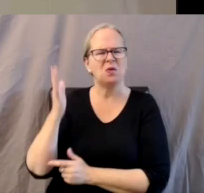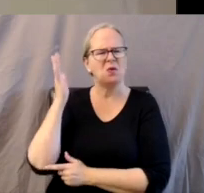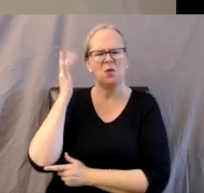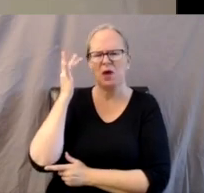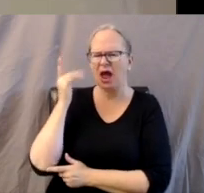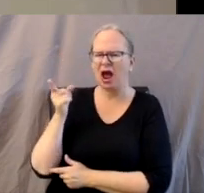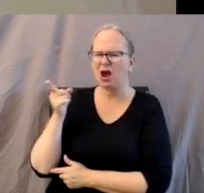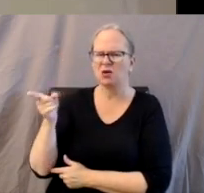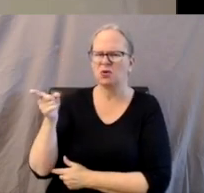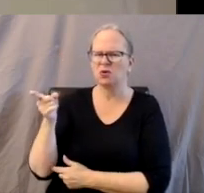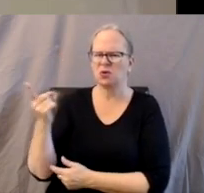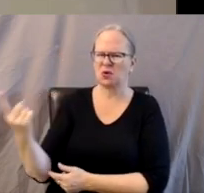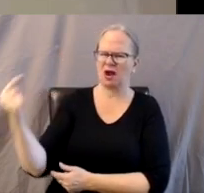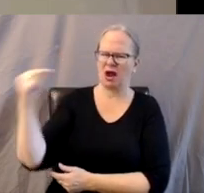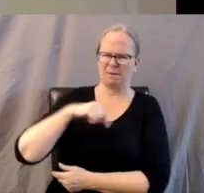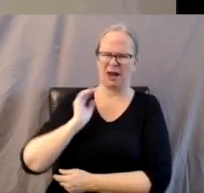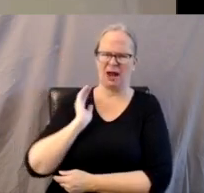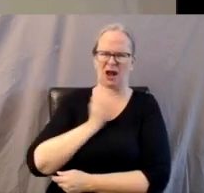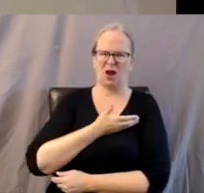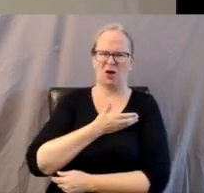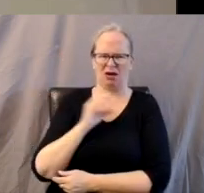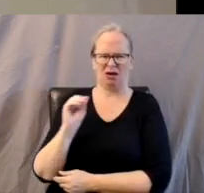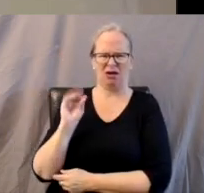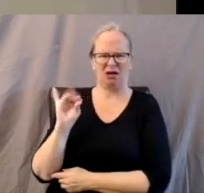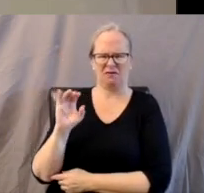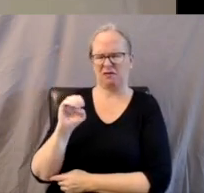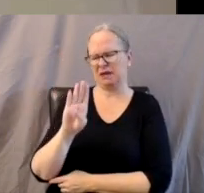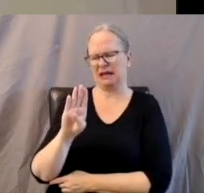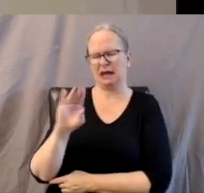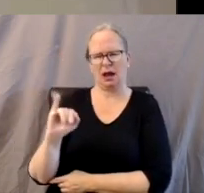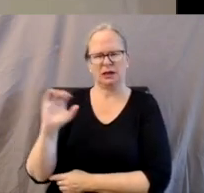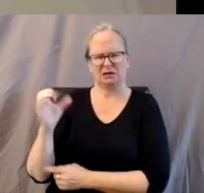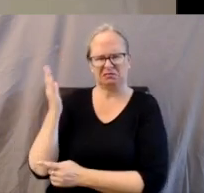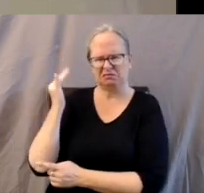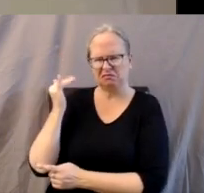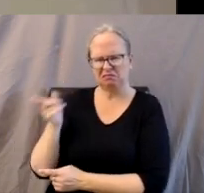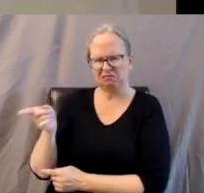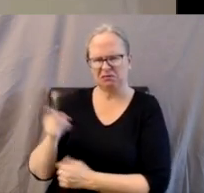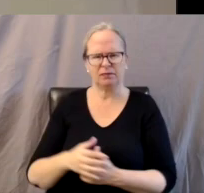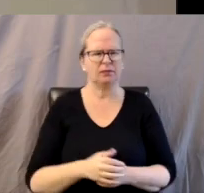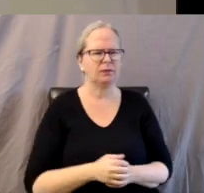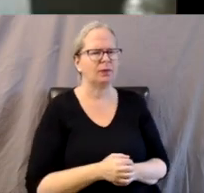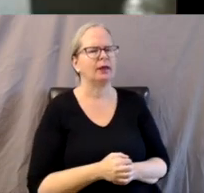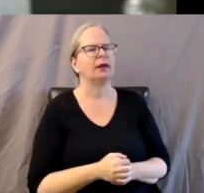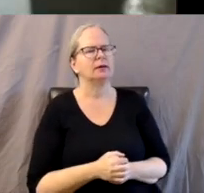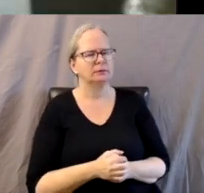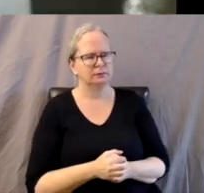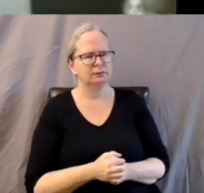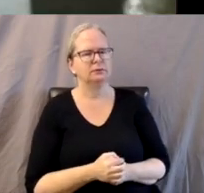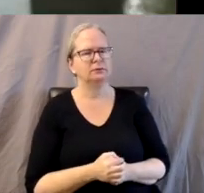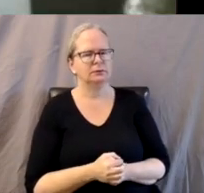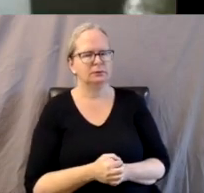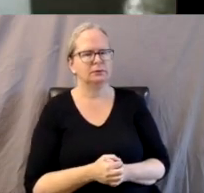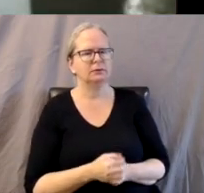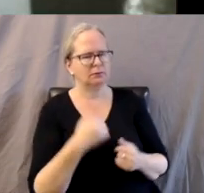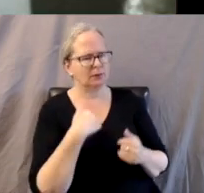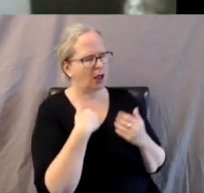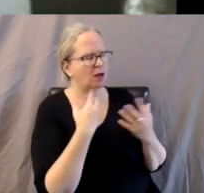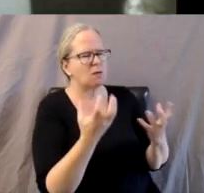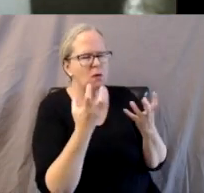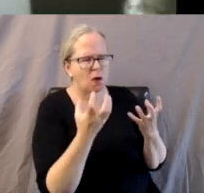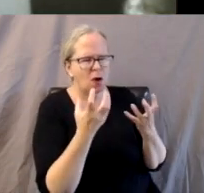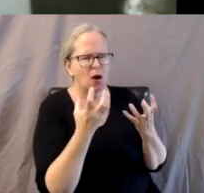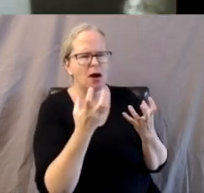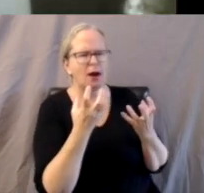income in the Calgary in the first place? I wanted to see people better off and not see all this poverty in